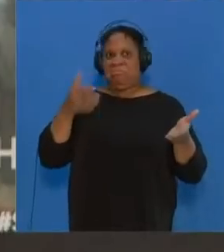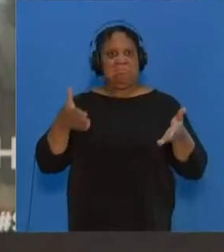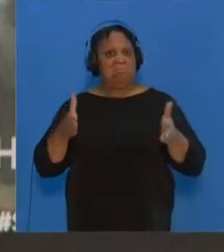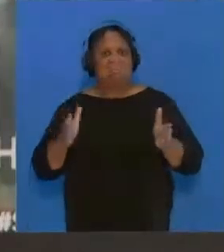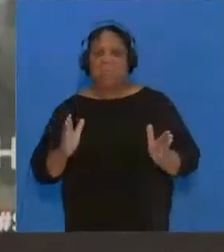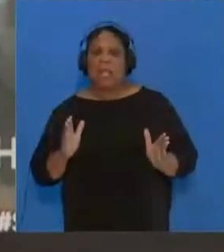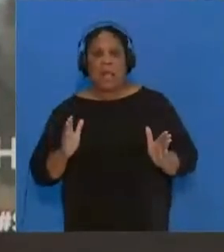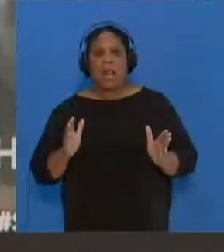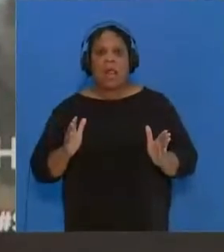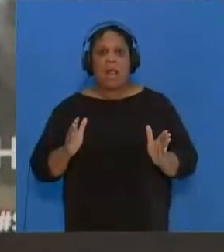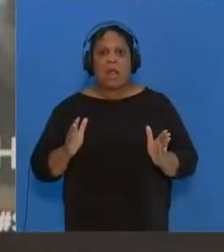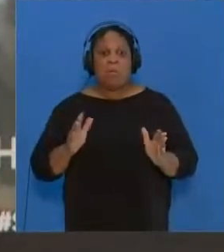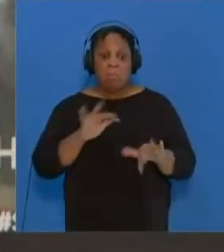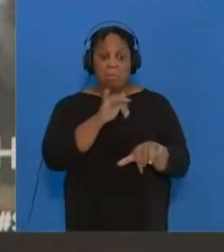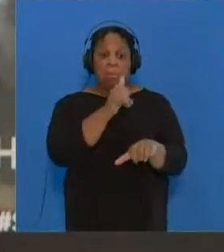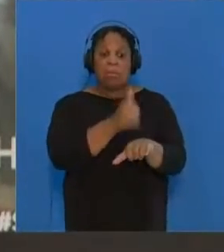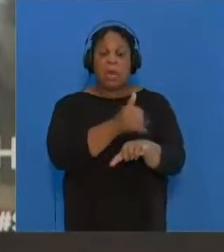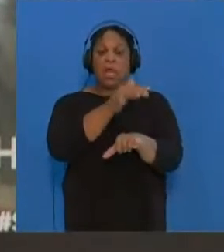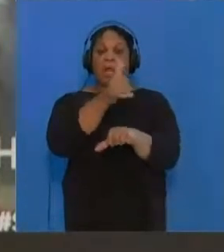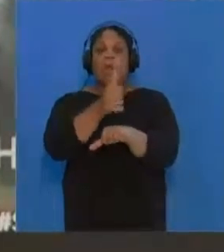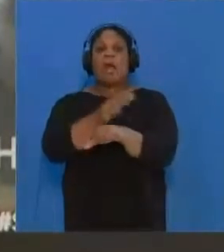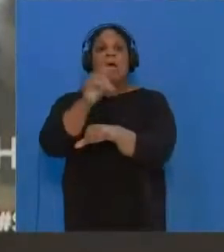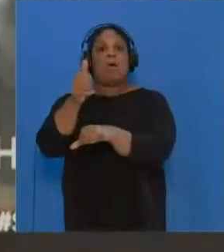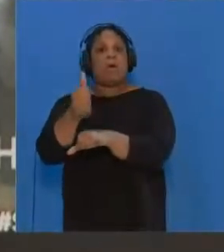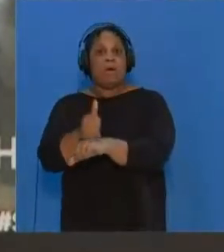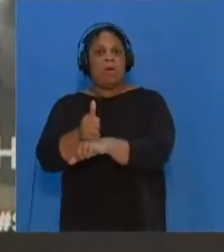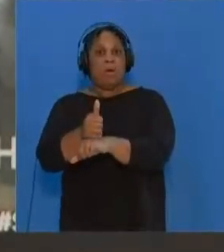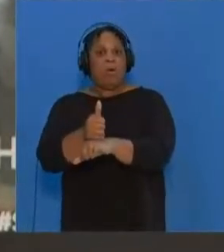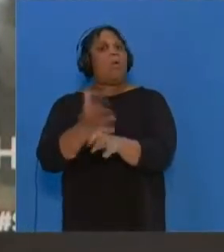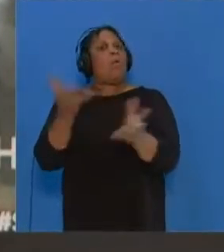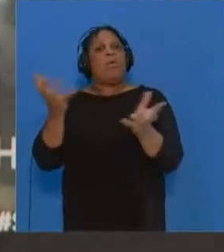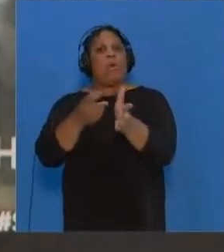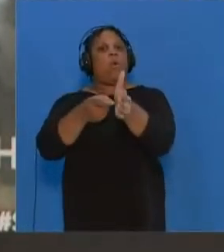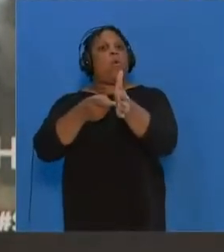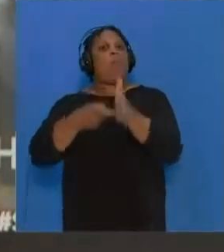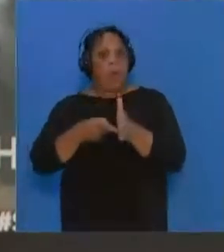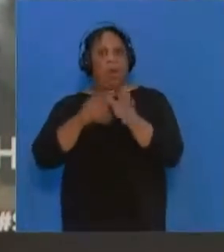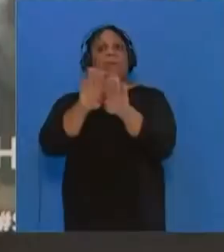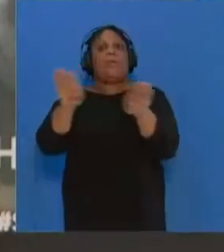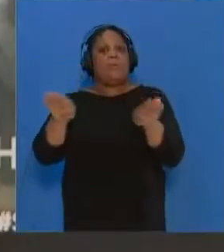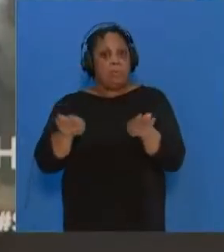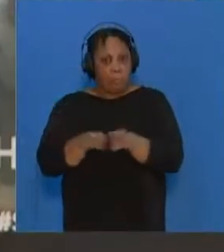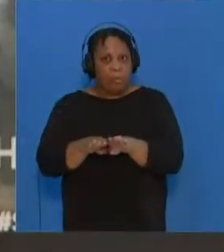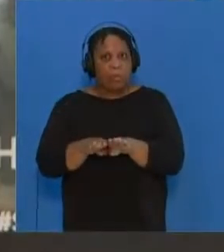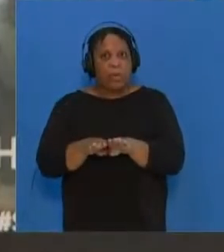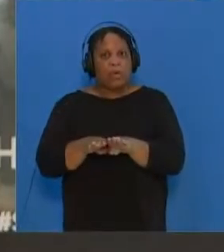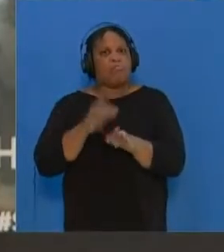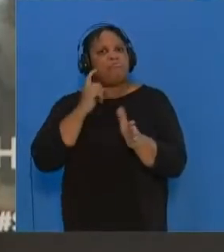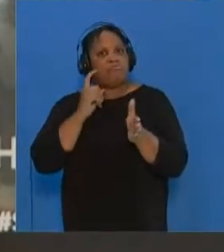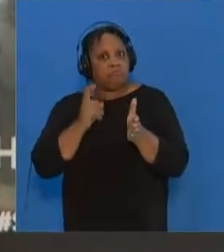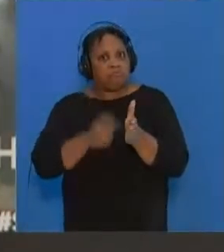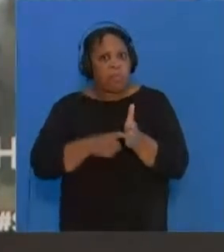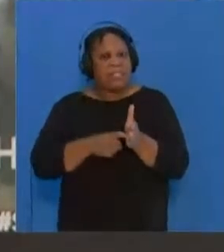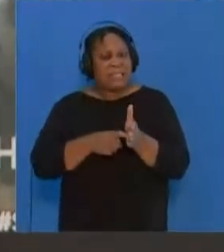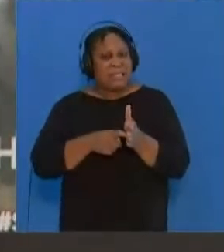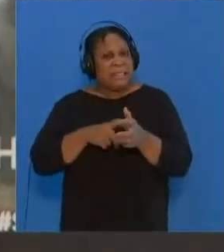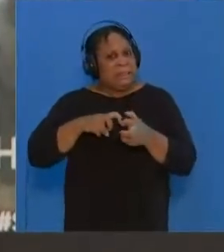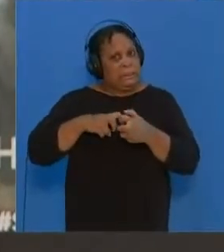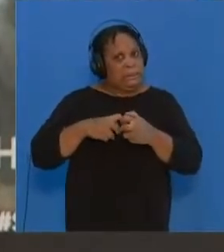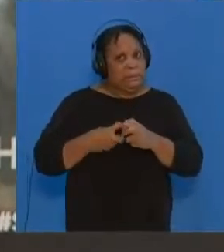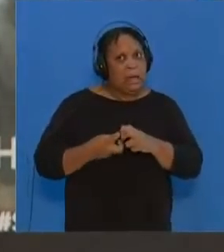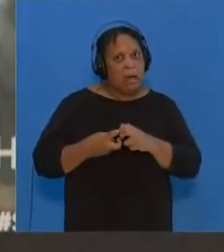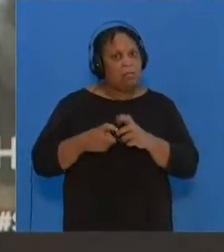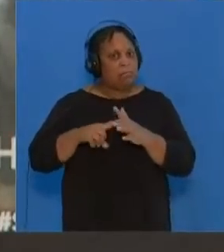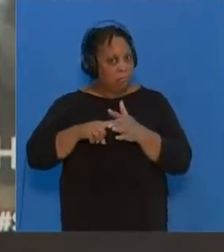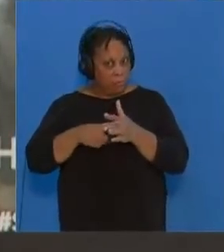So we have laid out the positioning of which Bermuda wants to have. We recognize that it might be tough going at